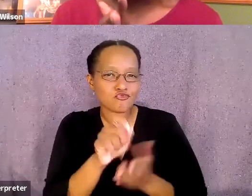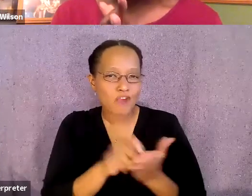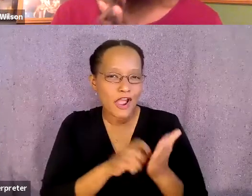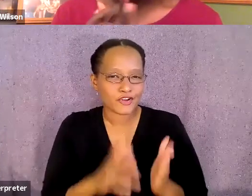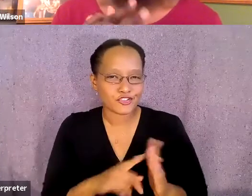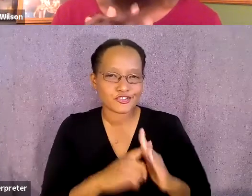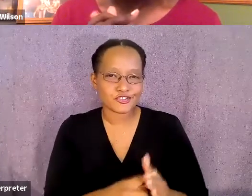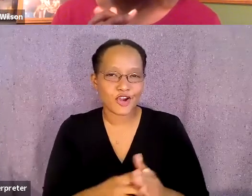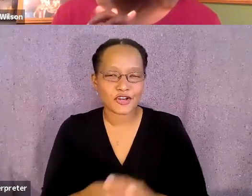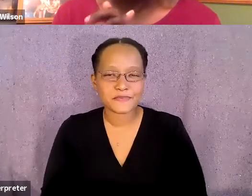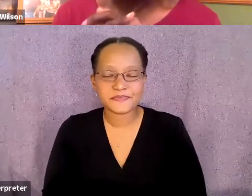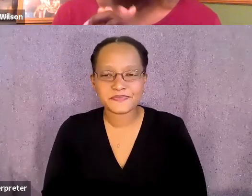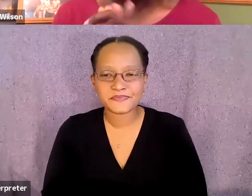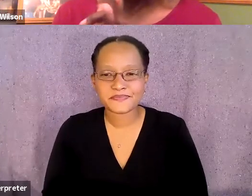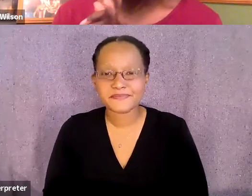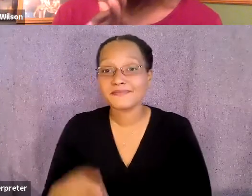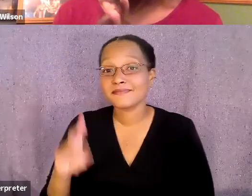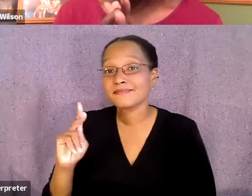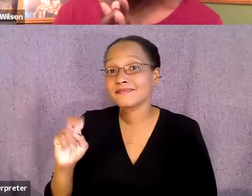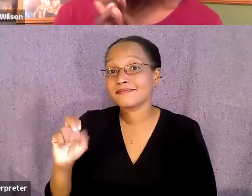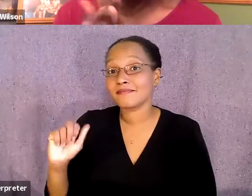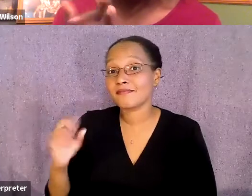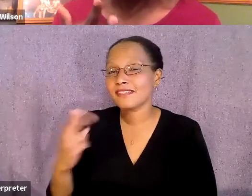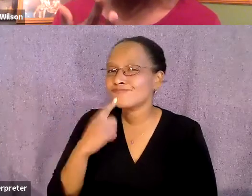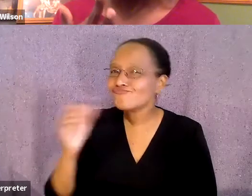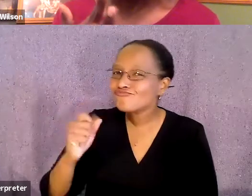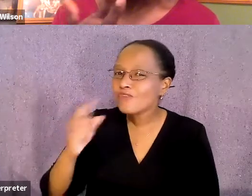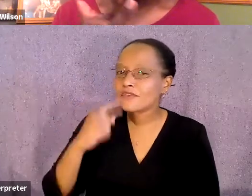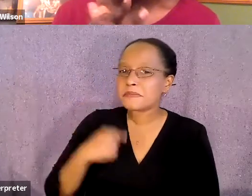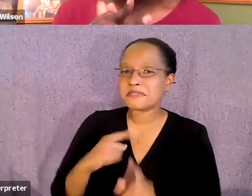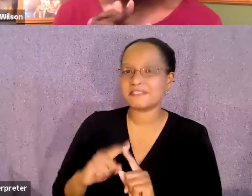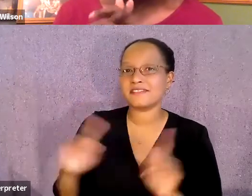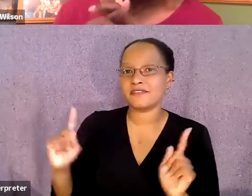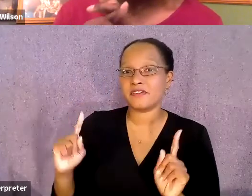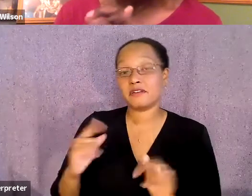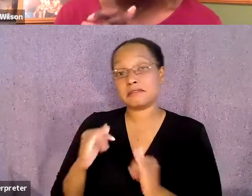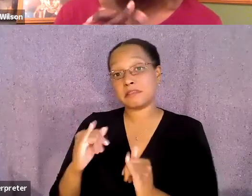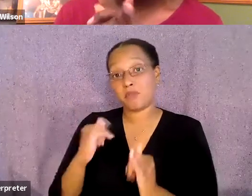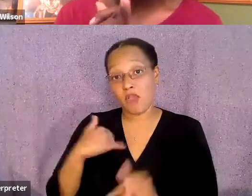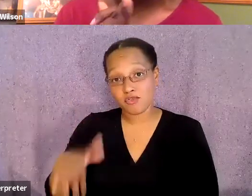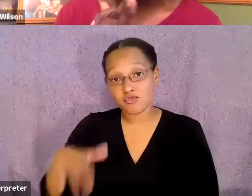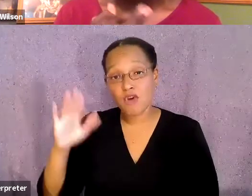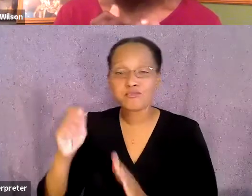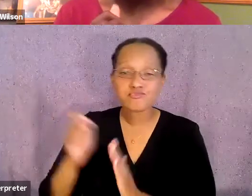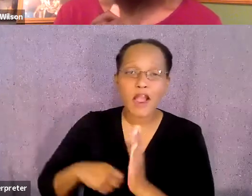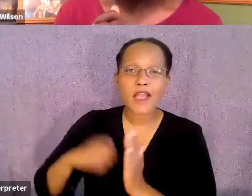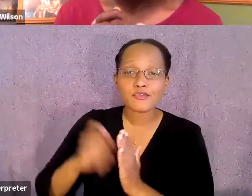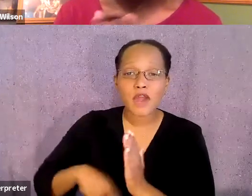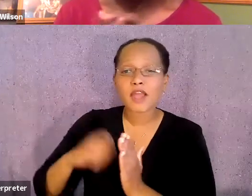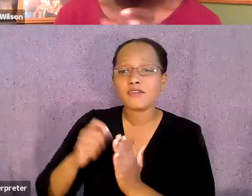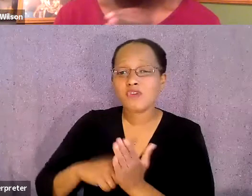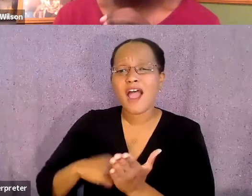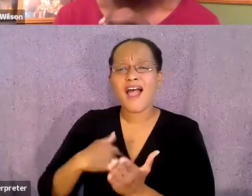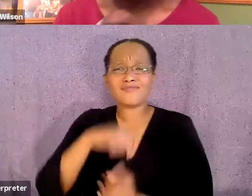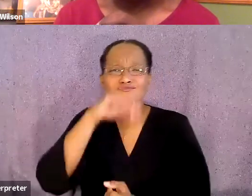Yeah, I mean, for me, it's different. I, like you, I grew up writing. It was always this thing that I loved